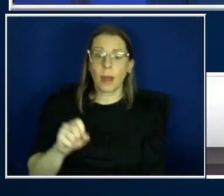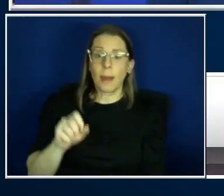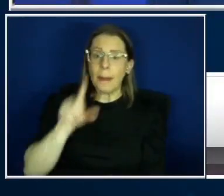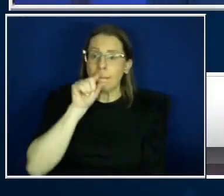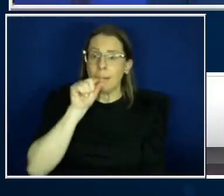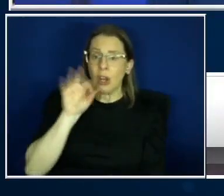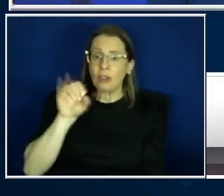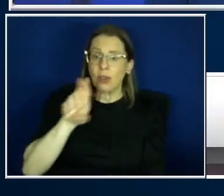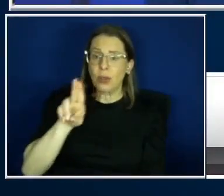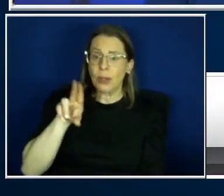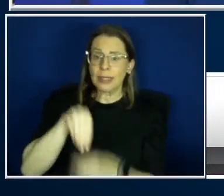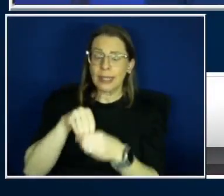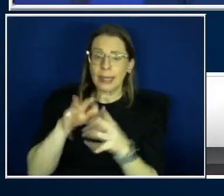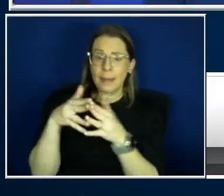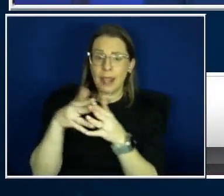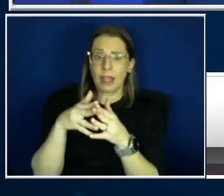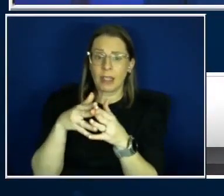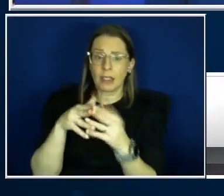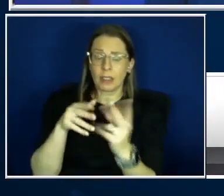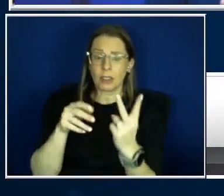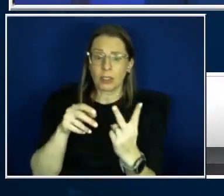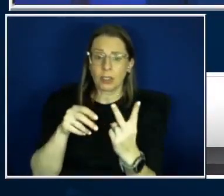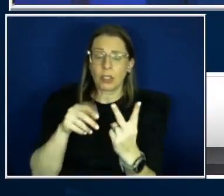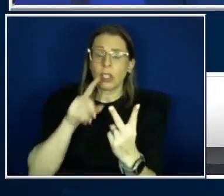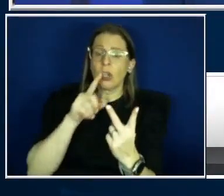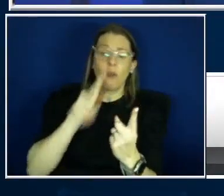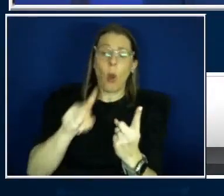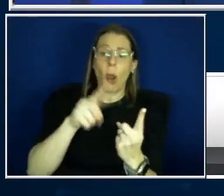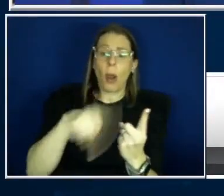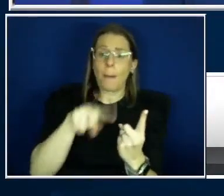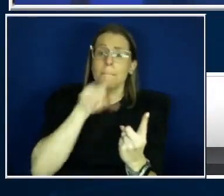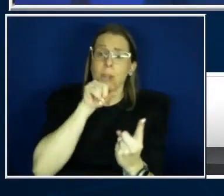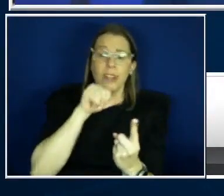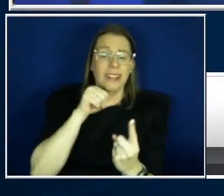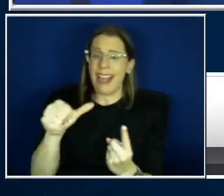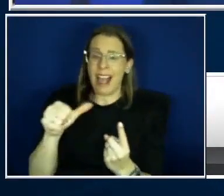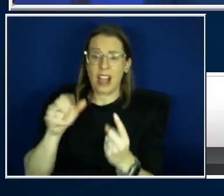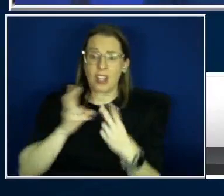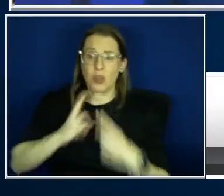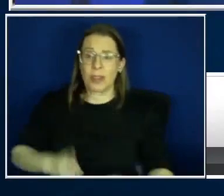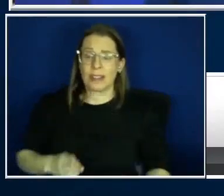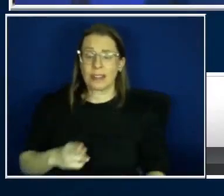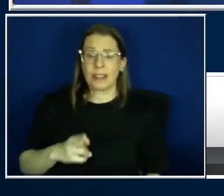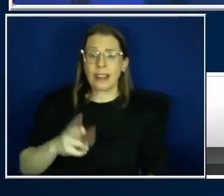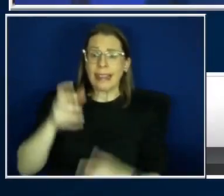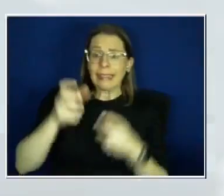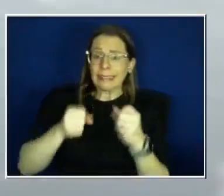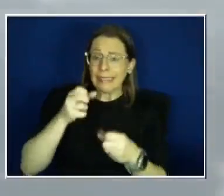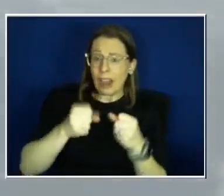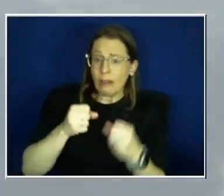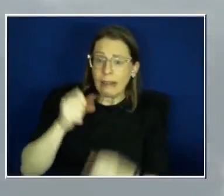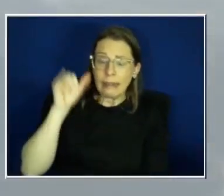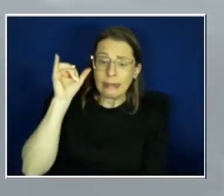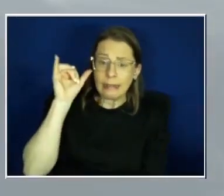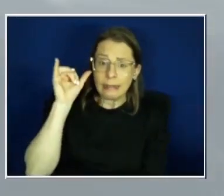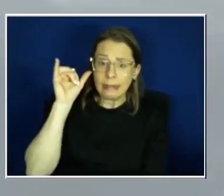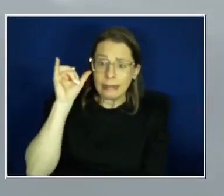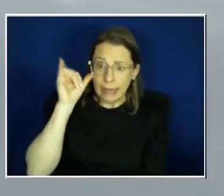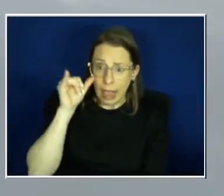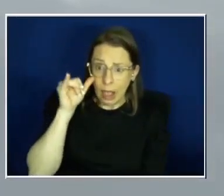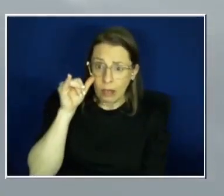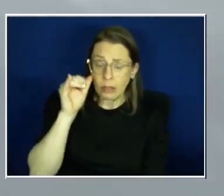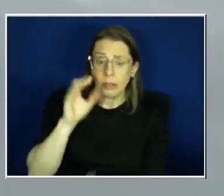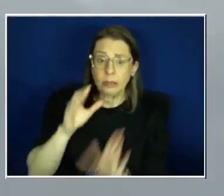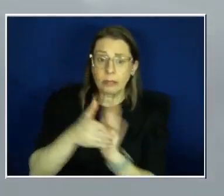the biggest threat is to birds, not humans. We talk about dairy cows getting sick with it, and the CDC is closely watching